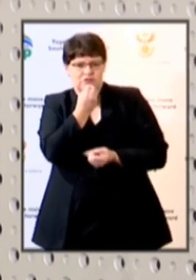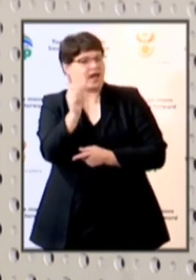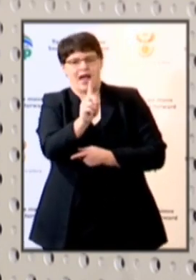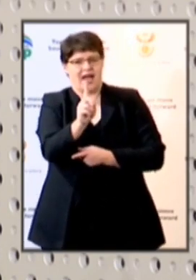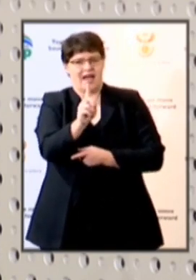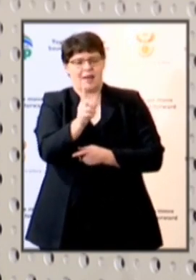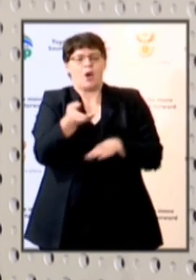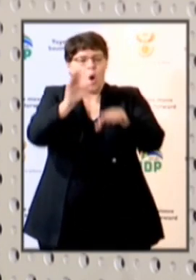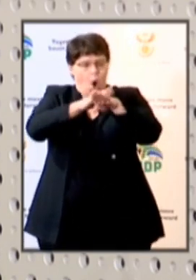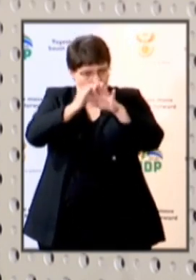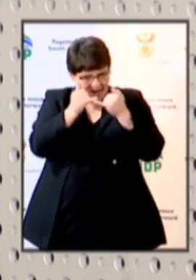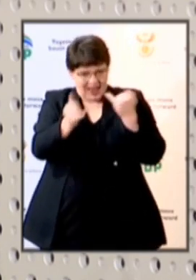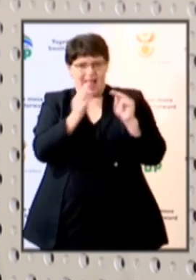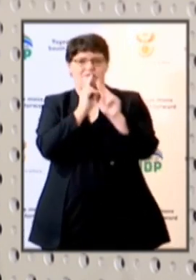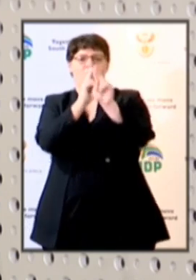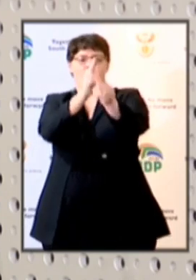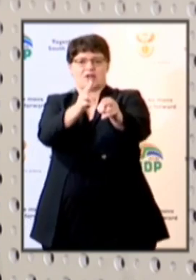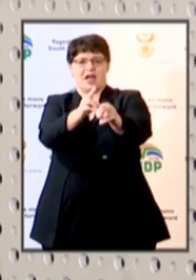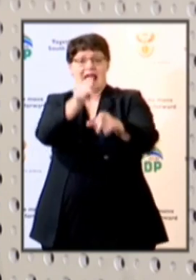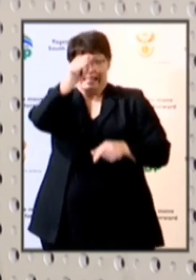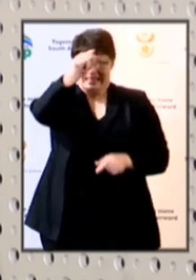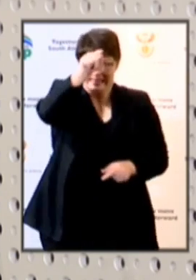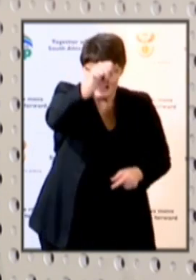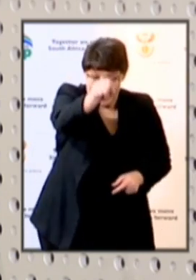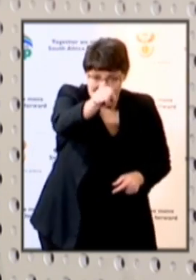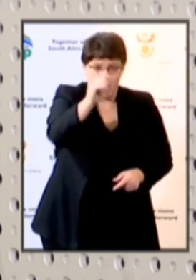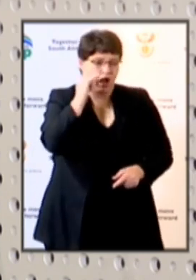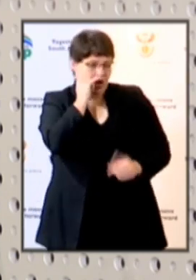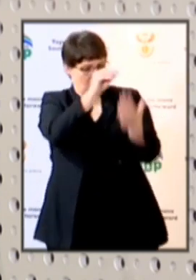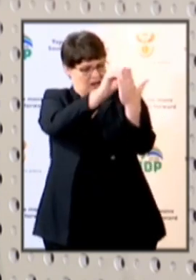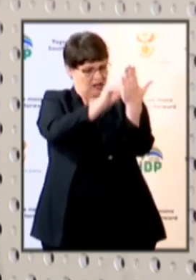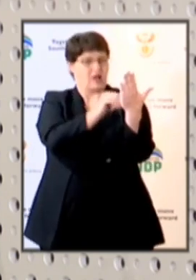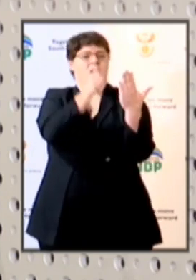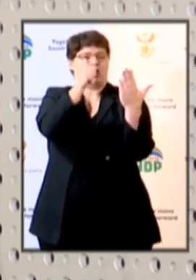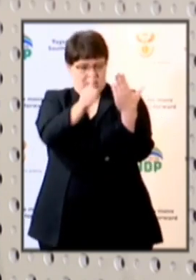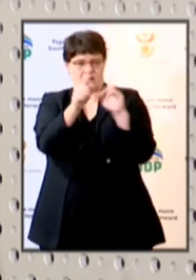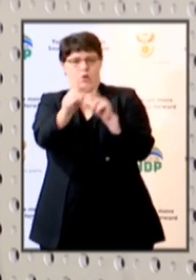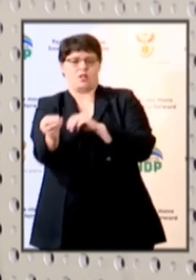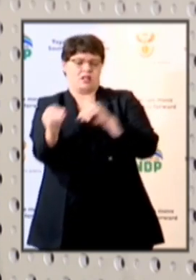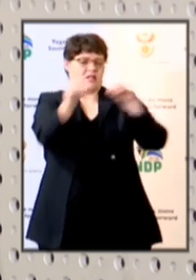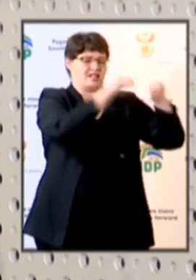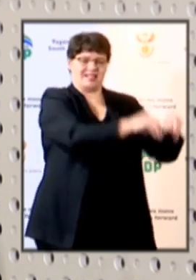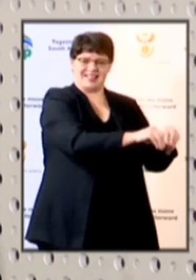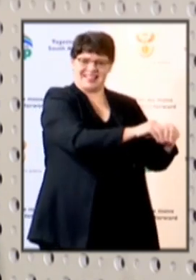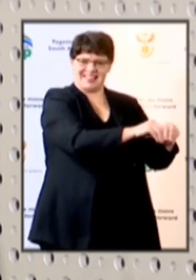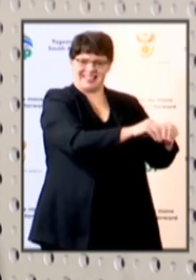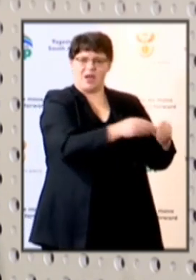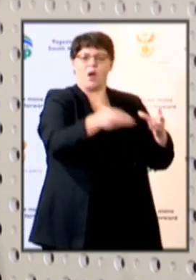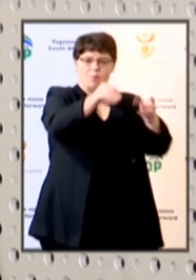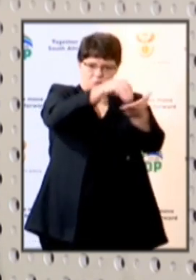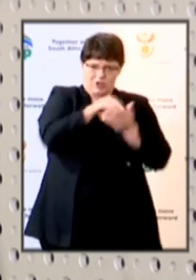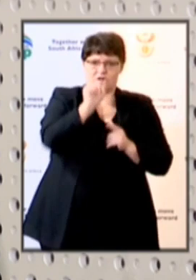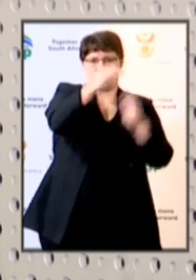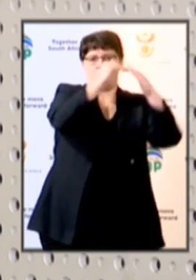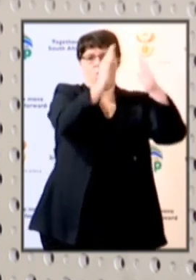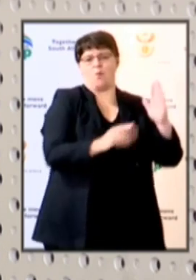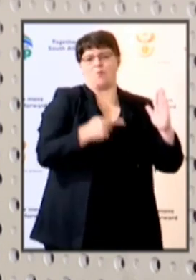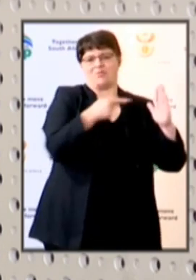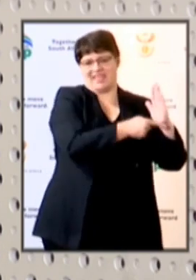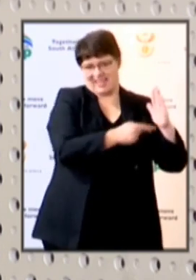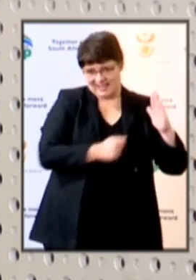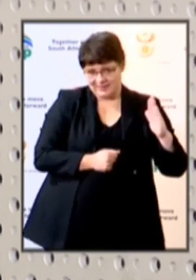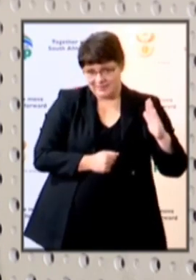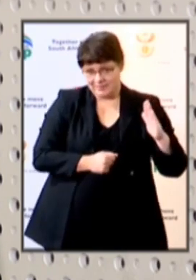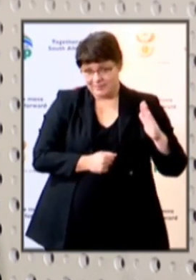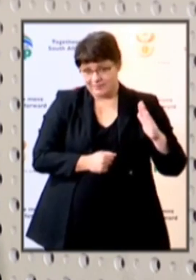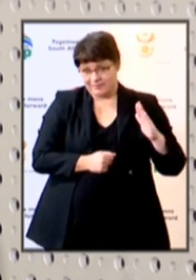do online and ensure that you are able to tap into the food that's available. It's an opportunity